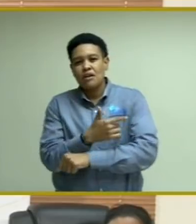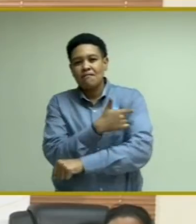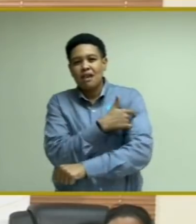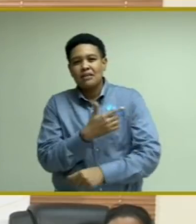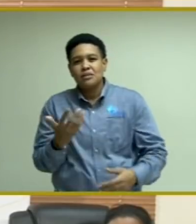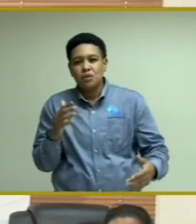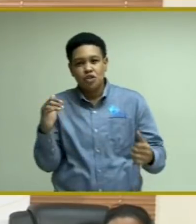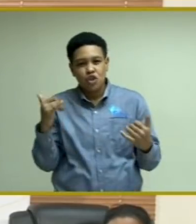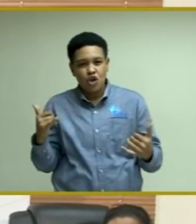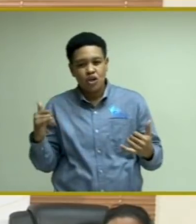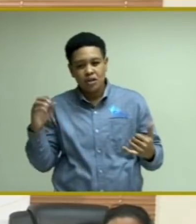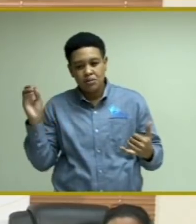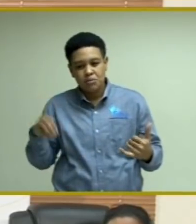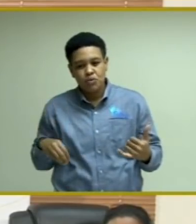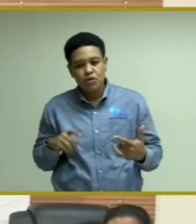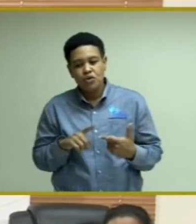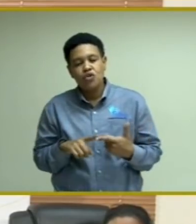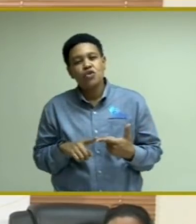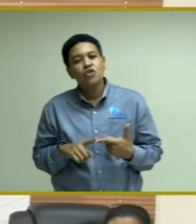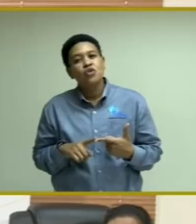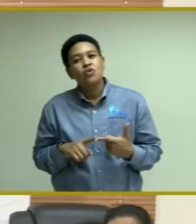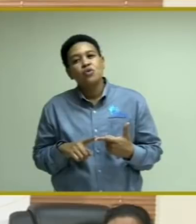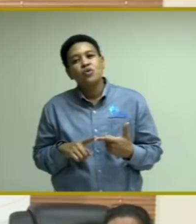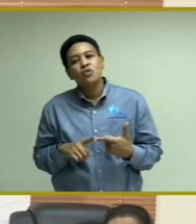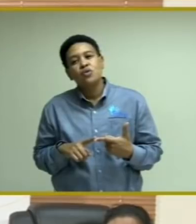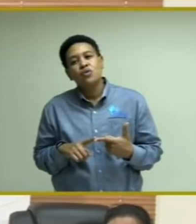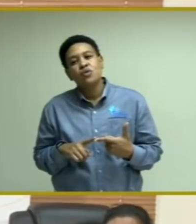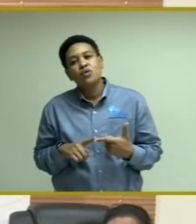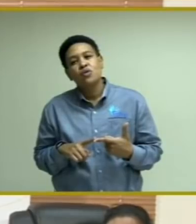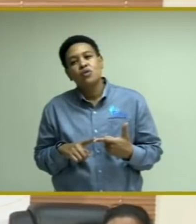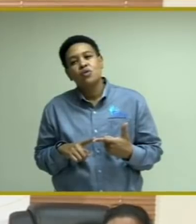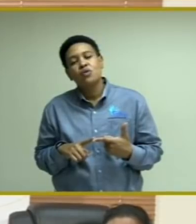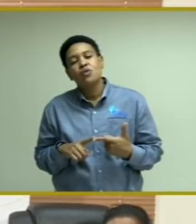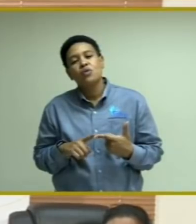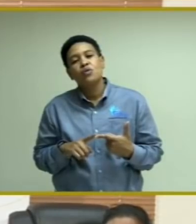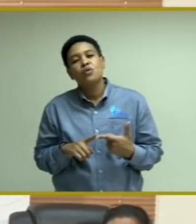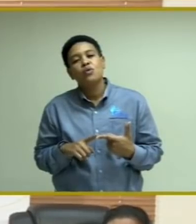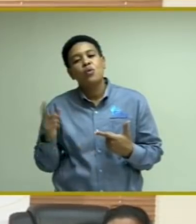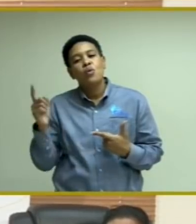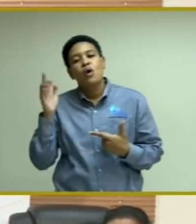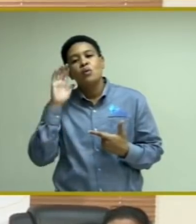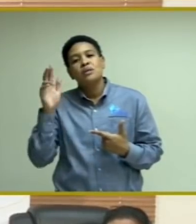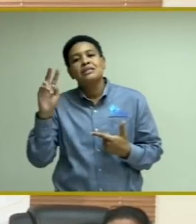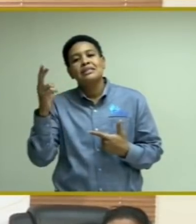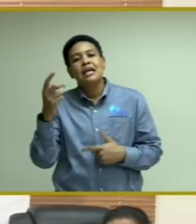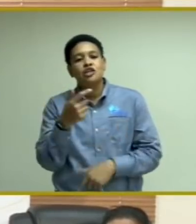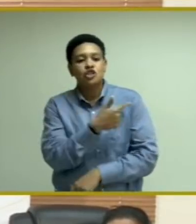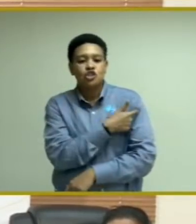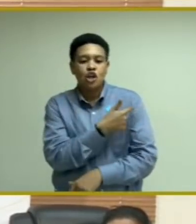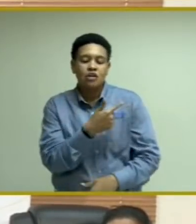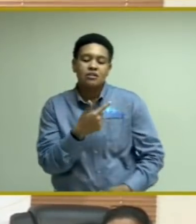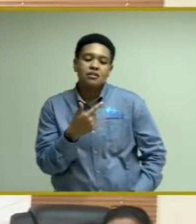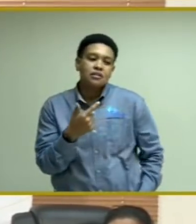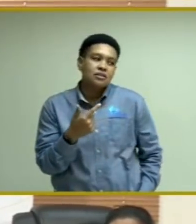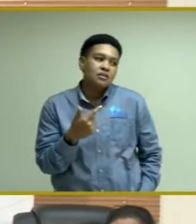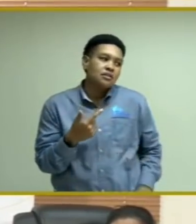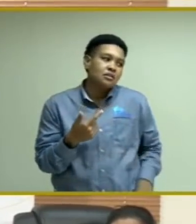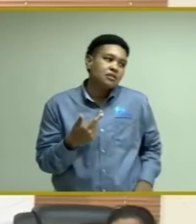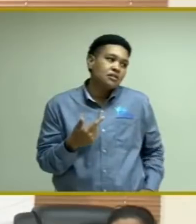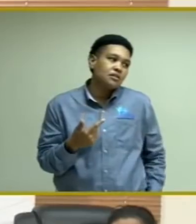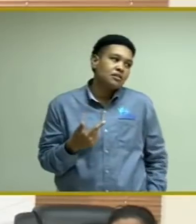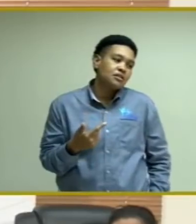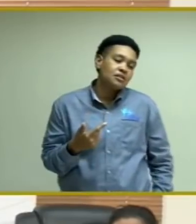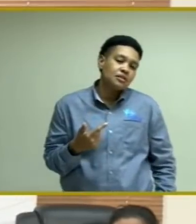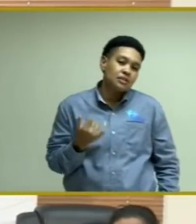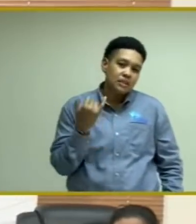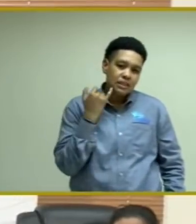vaccinated? And where will the second doses that we've been talking about, both if all of